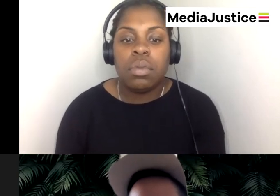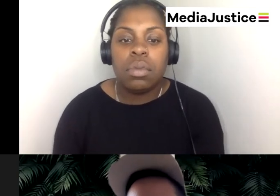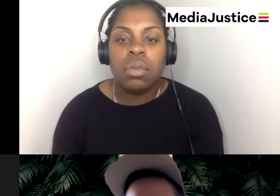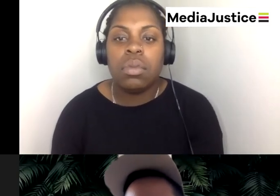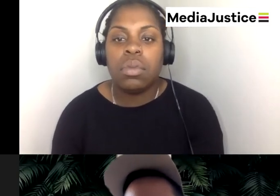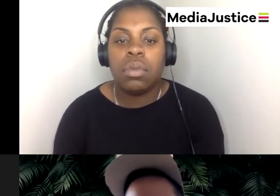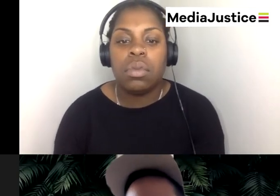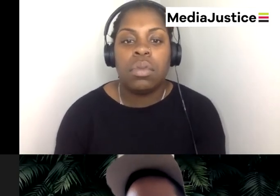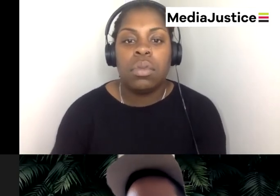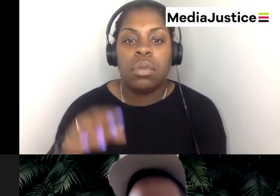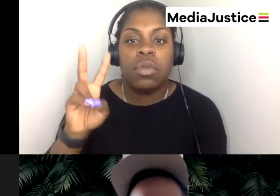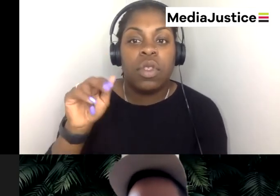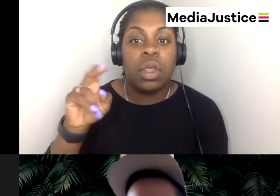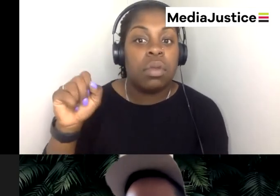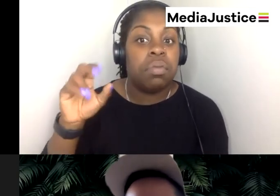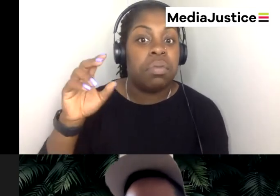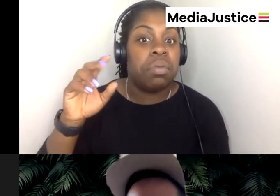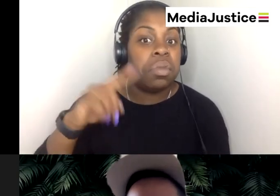Hearing none? Okay, cool.